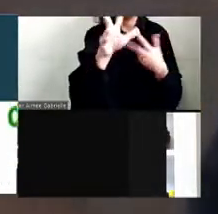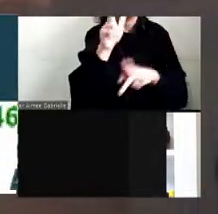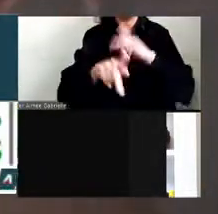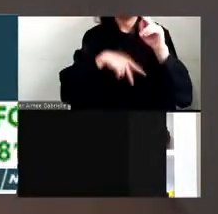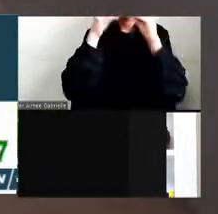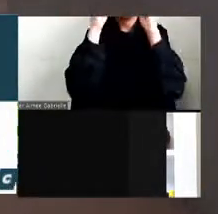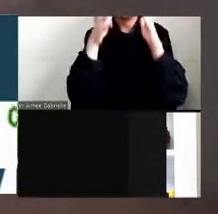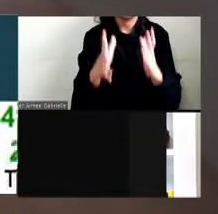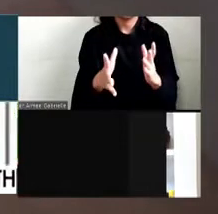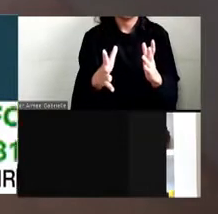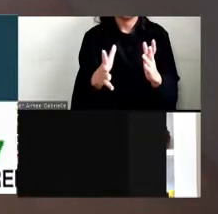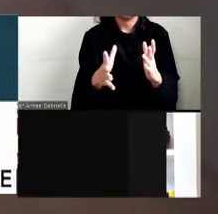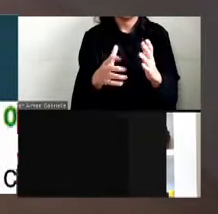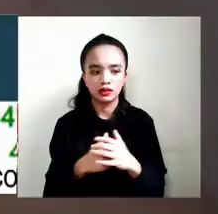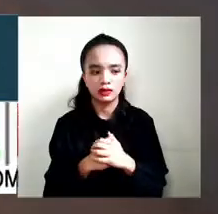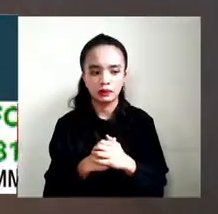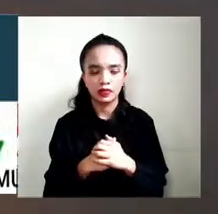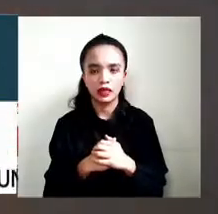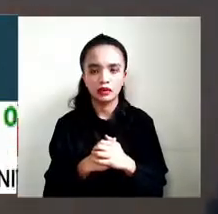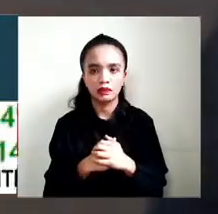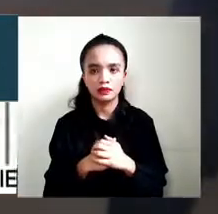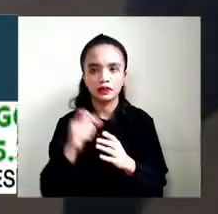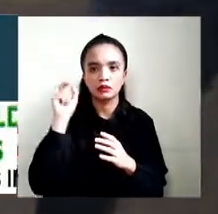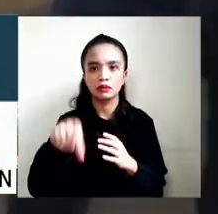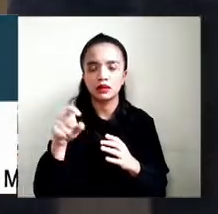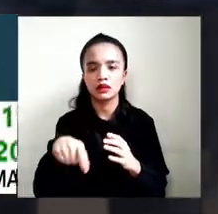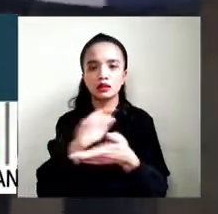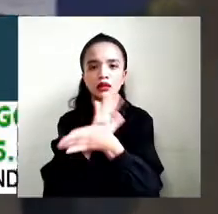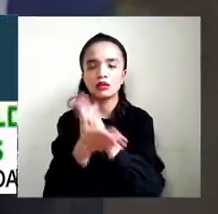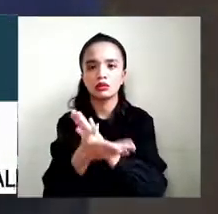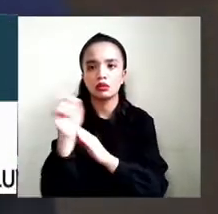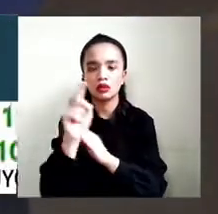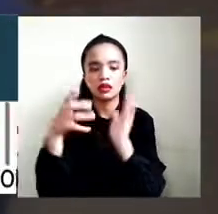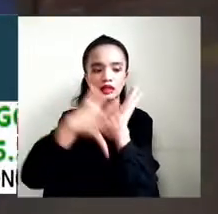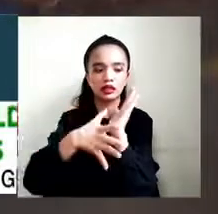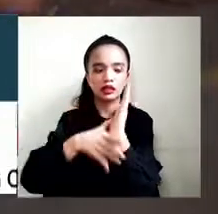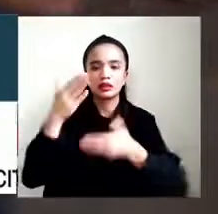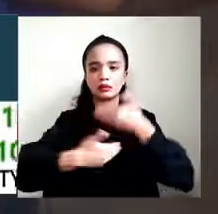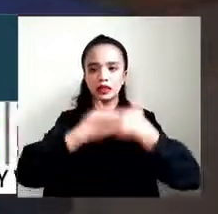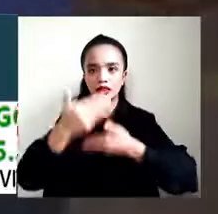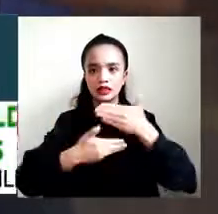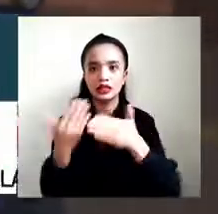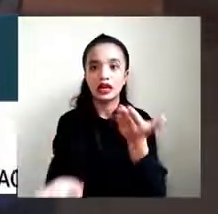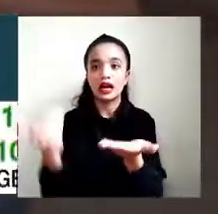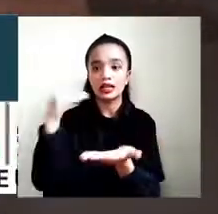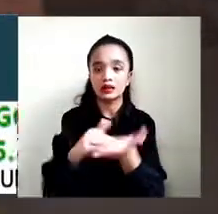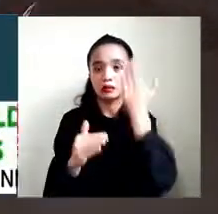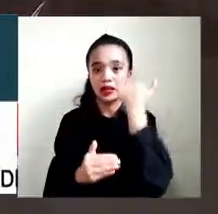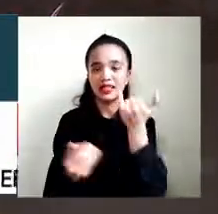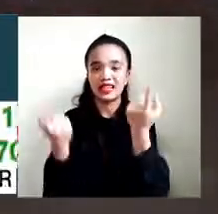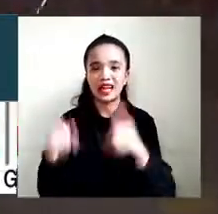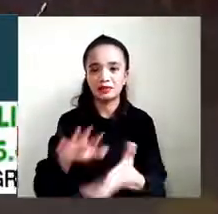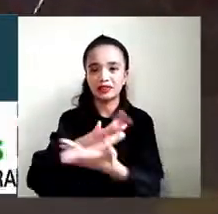poll clerks, who will have to conduct the election process. Again, because of COVID-19